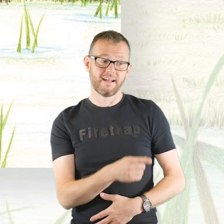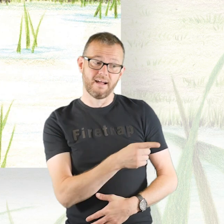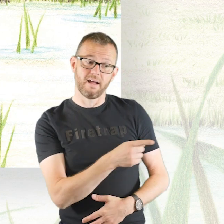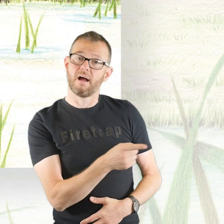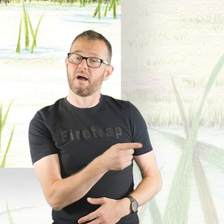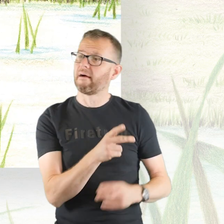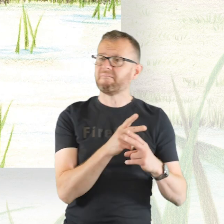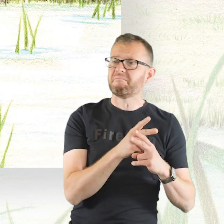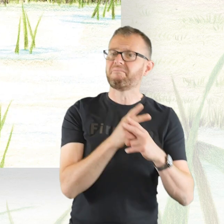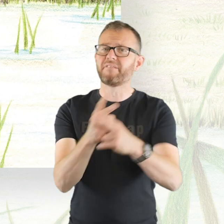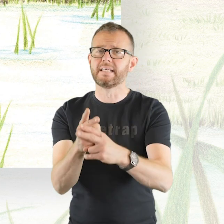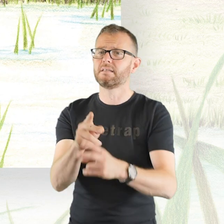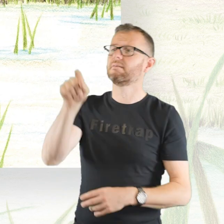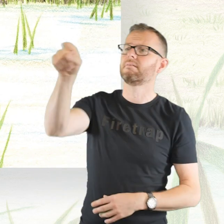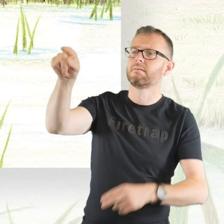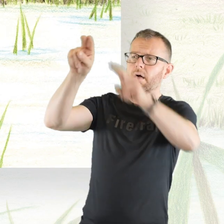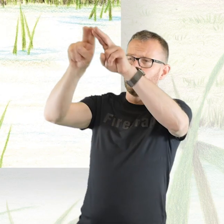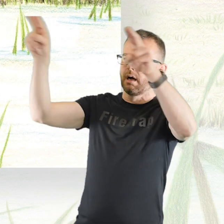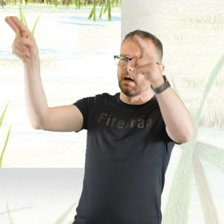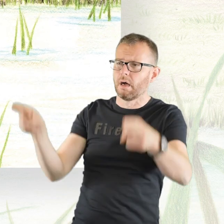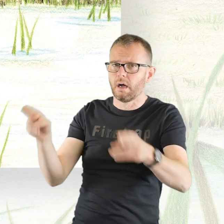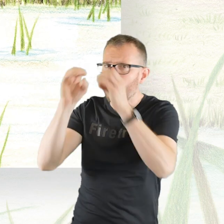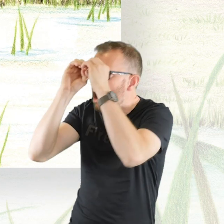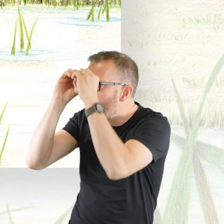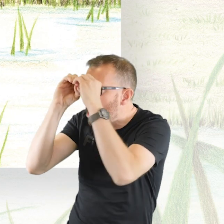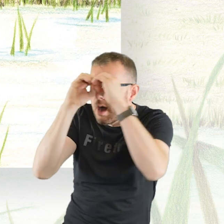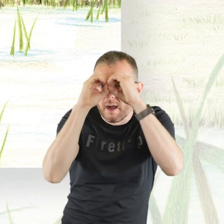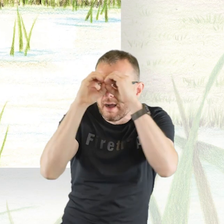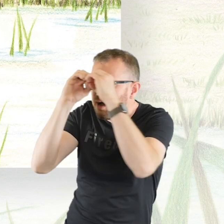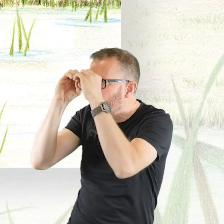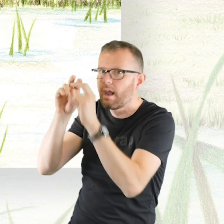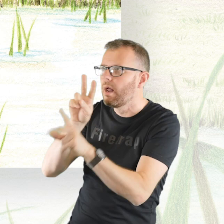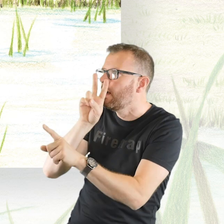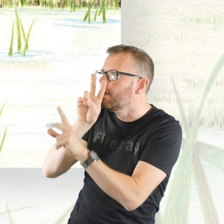They visited the hides where you can watch the birds.